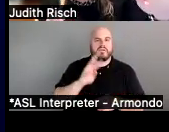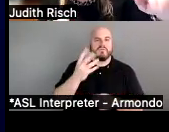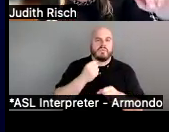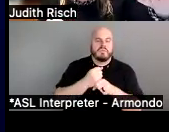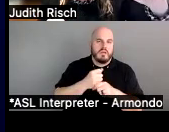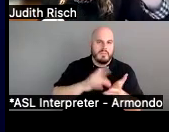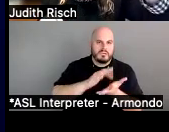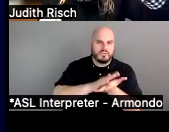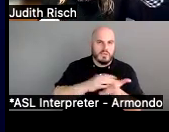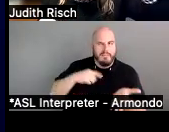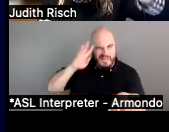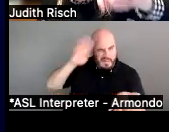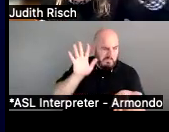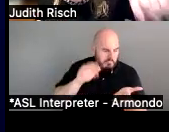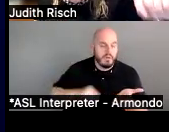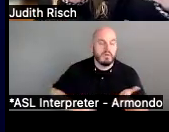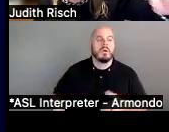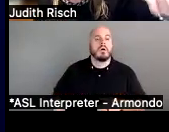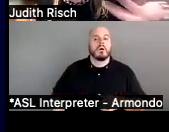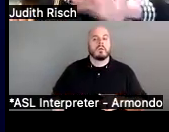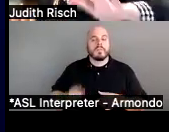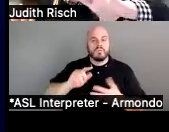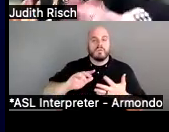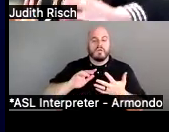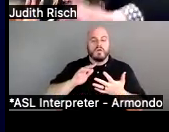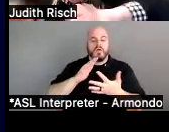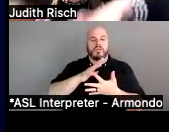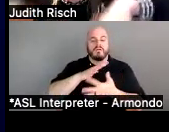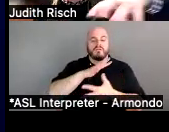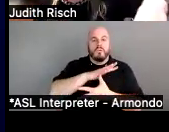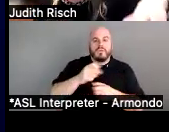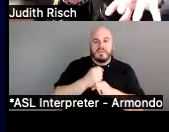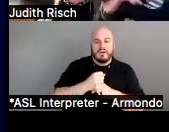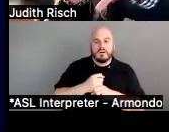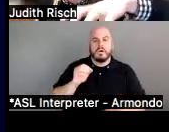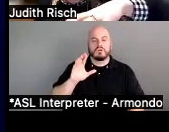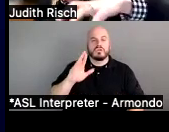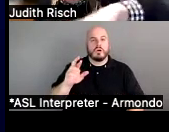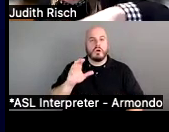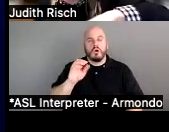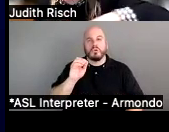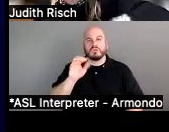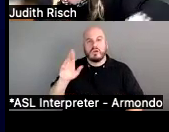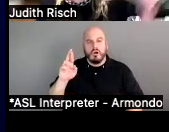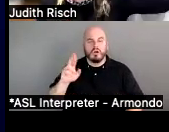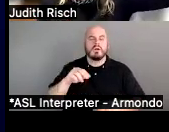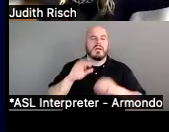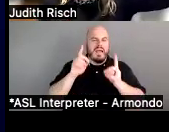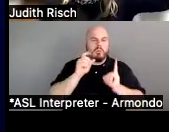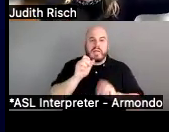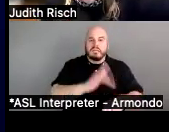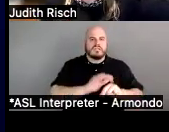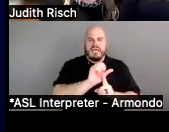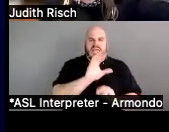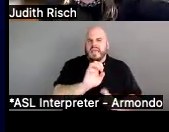I'm just making this up. For the 3rd and the 4th year of medical school, generally OCR would not touch those OCR Ed would not touch those cases. We